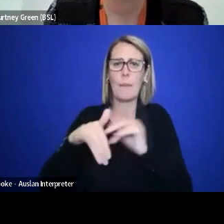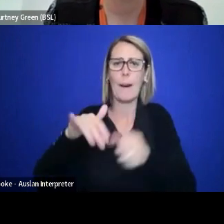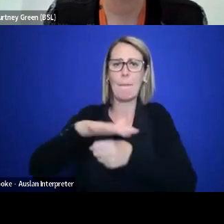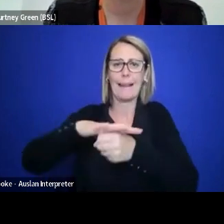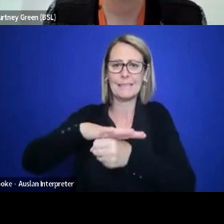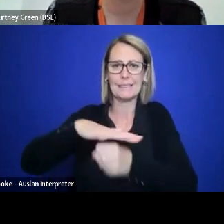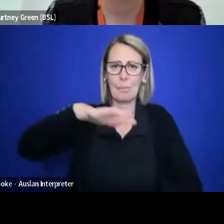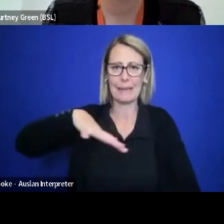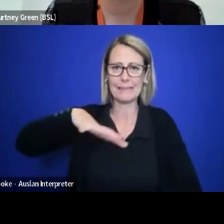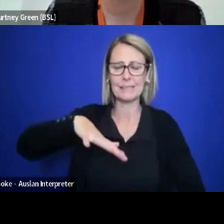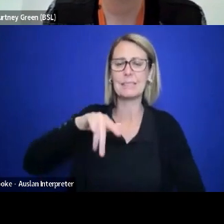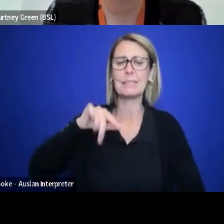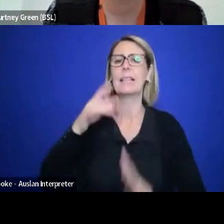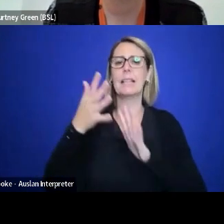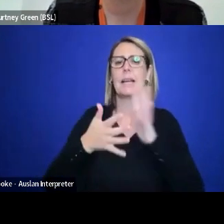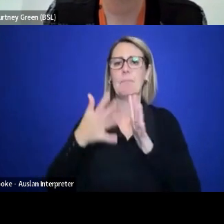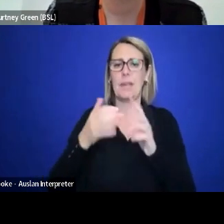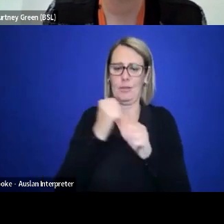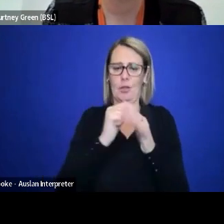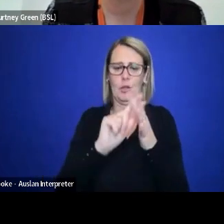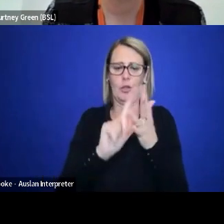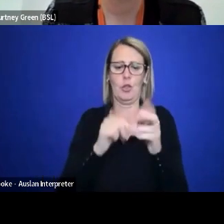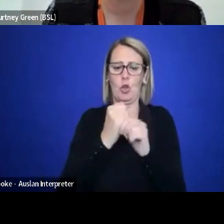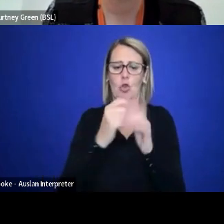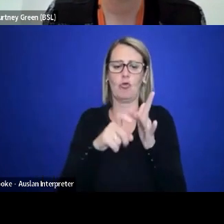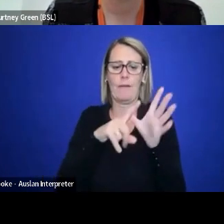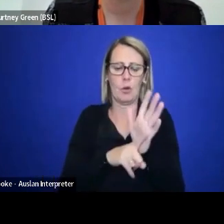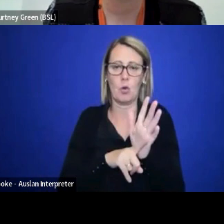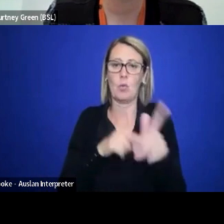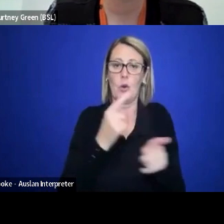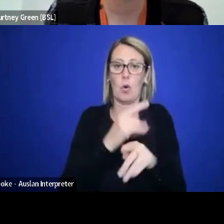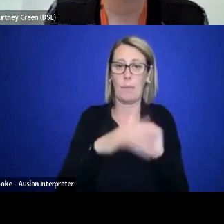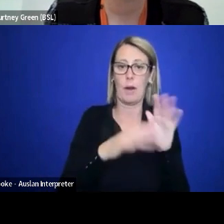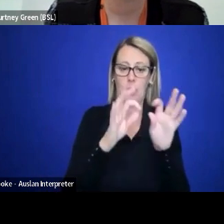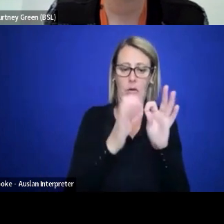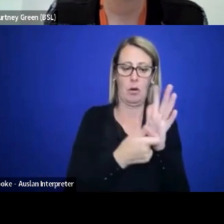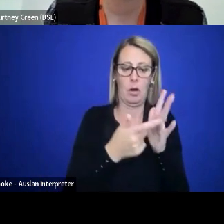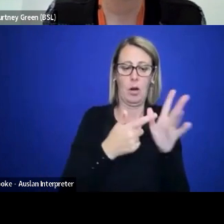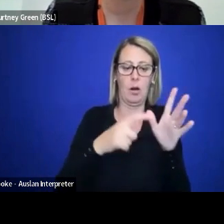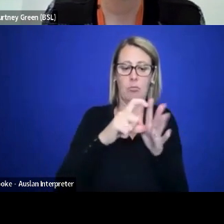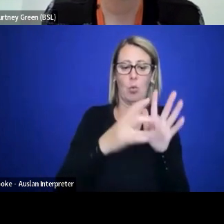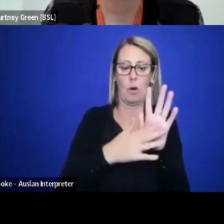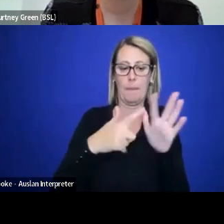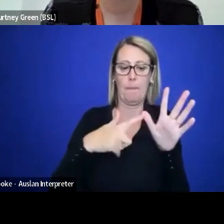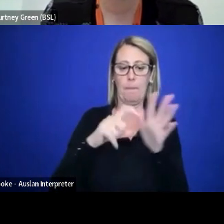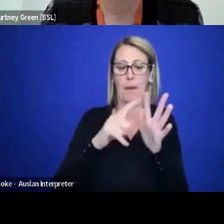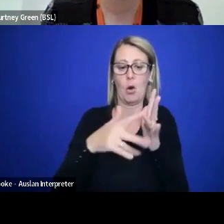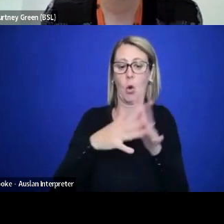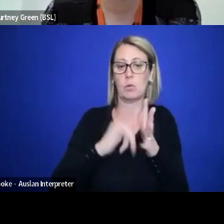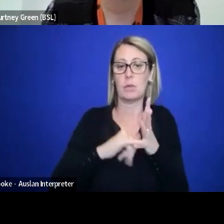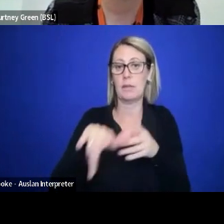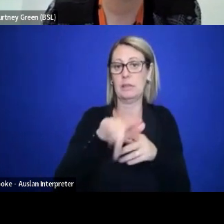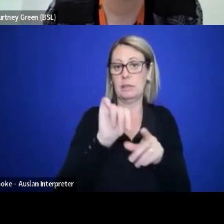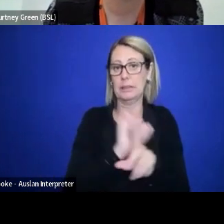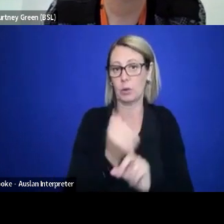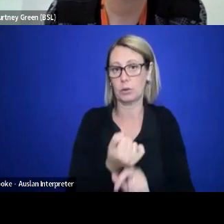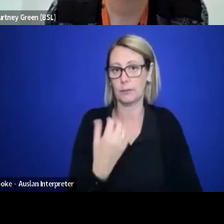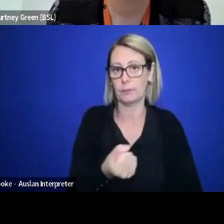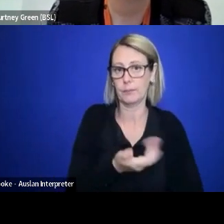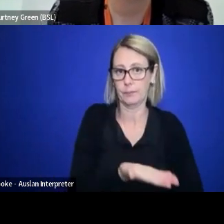that meaningfully defines our work. So we are talking about Broadmeadows in this case, but we